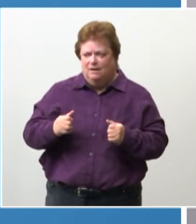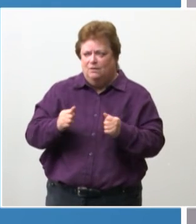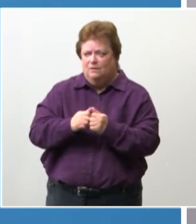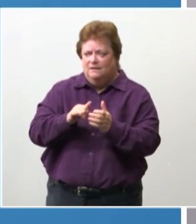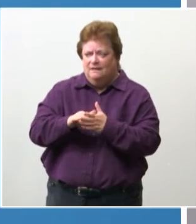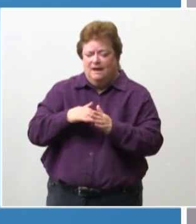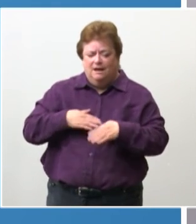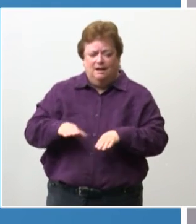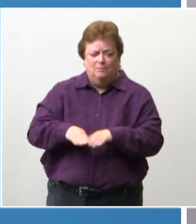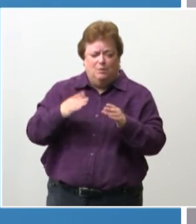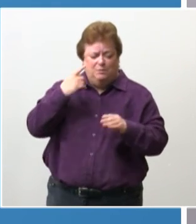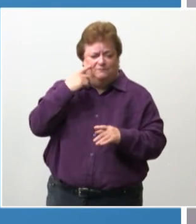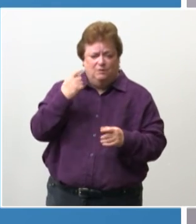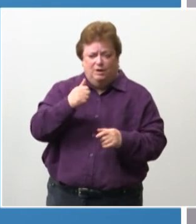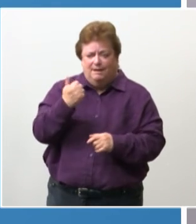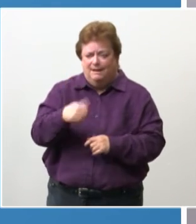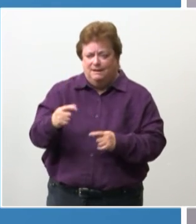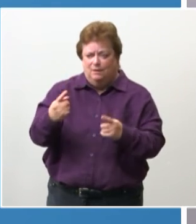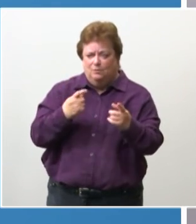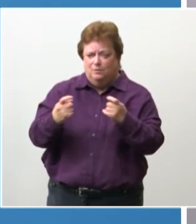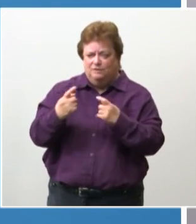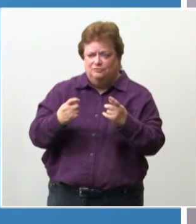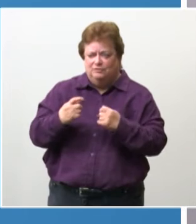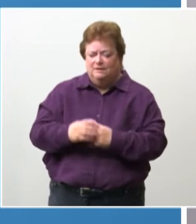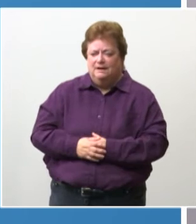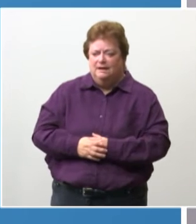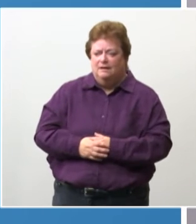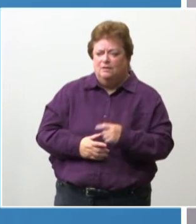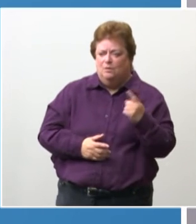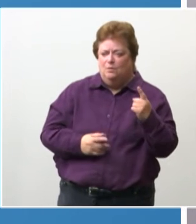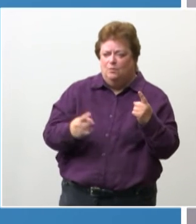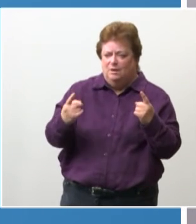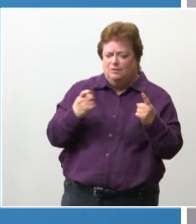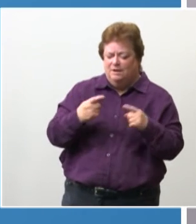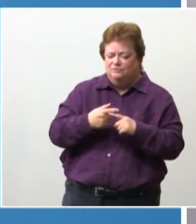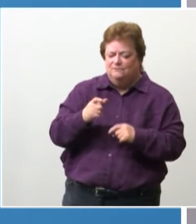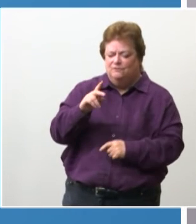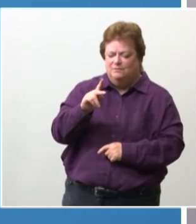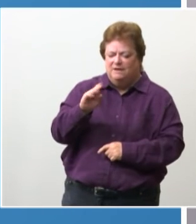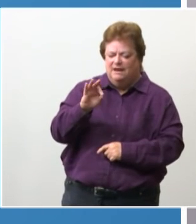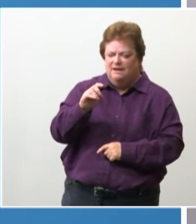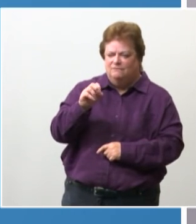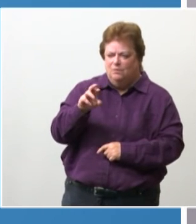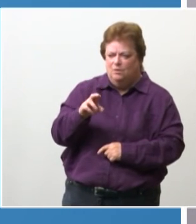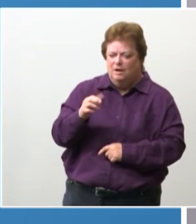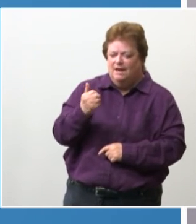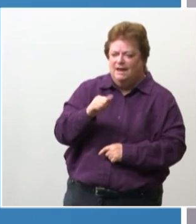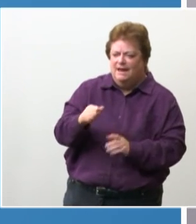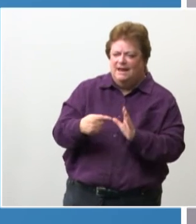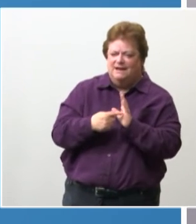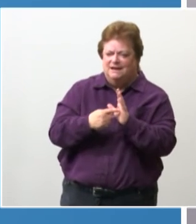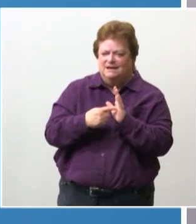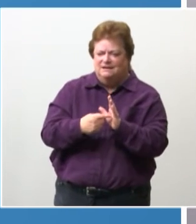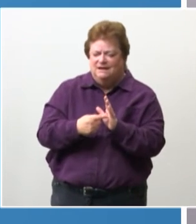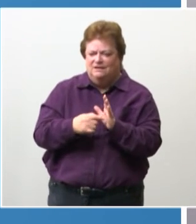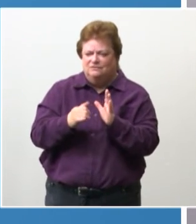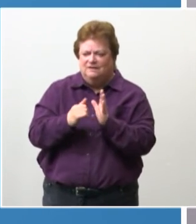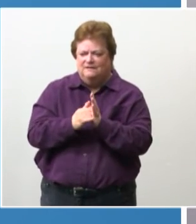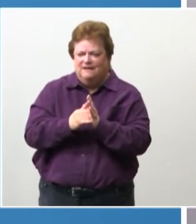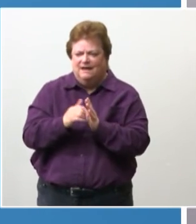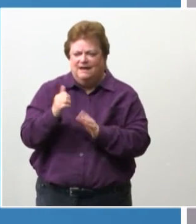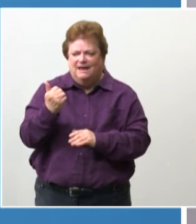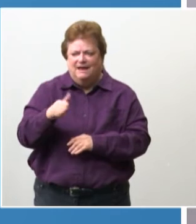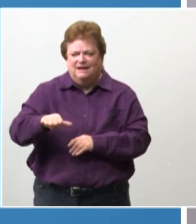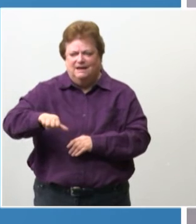I'll take any questions. We do have a question from KFOR. Is there any indication that any